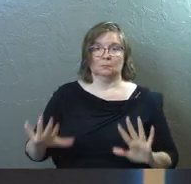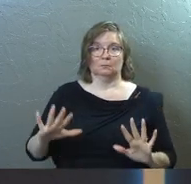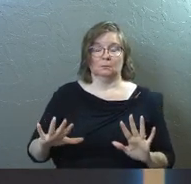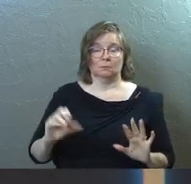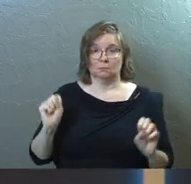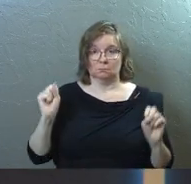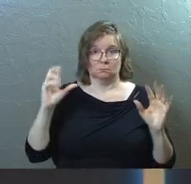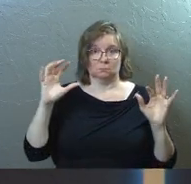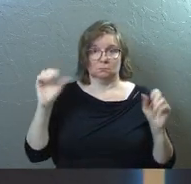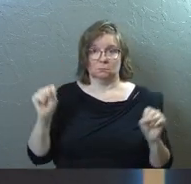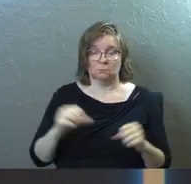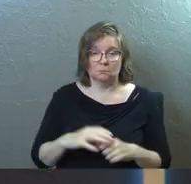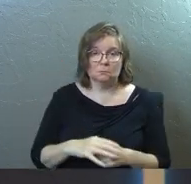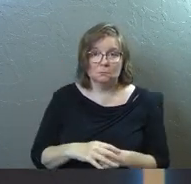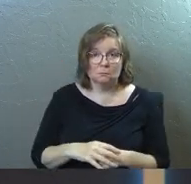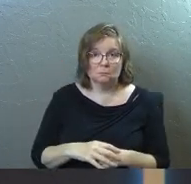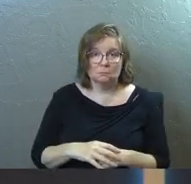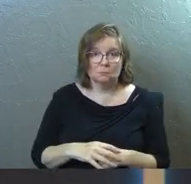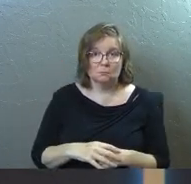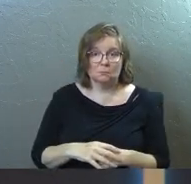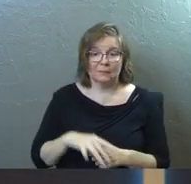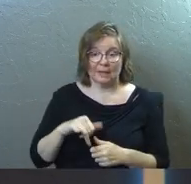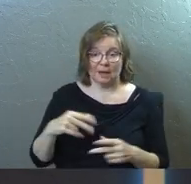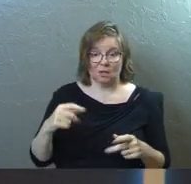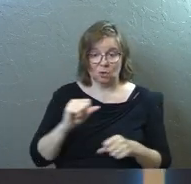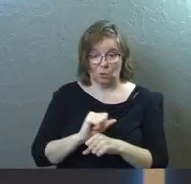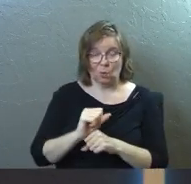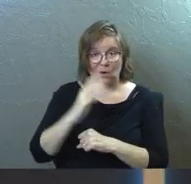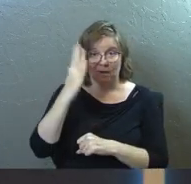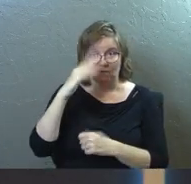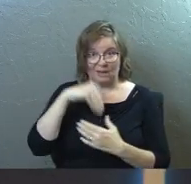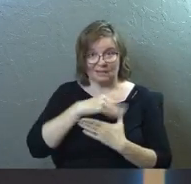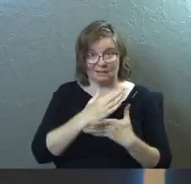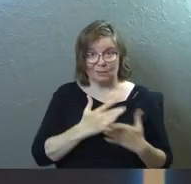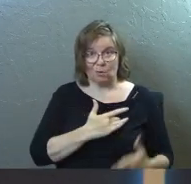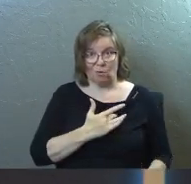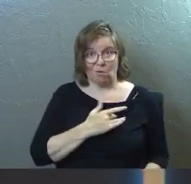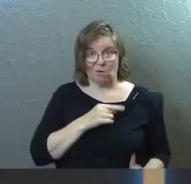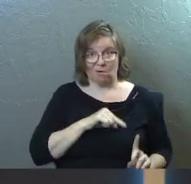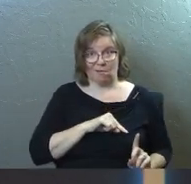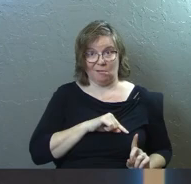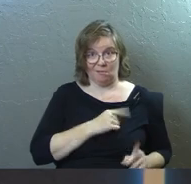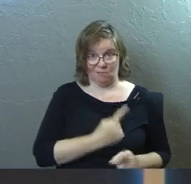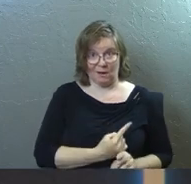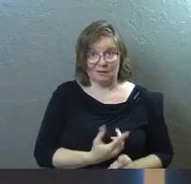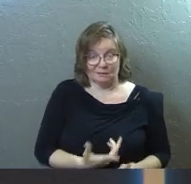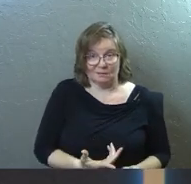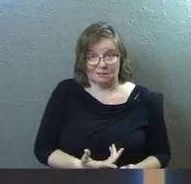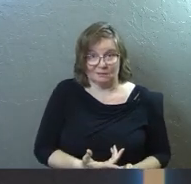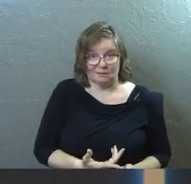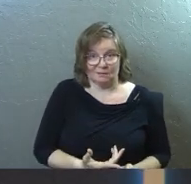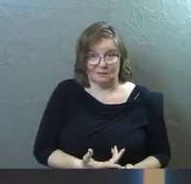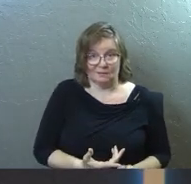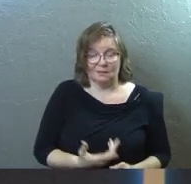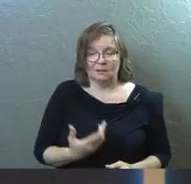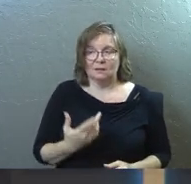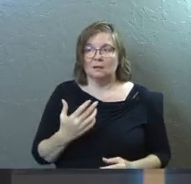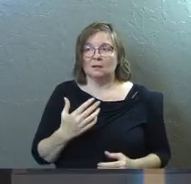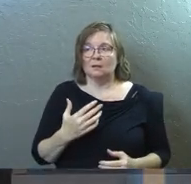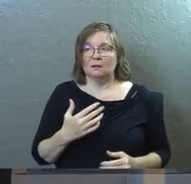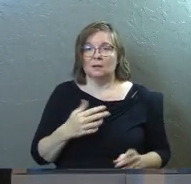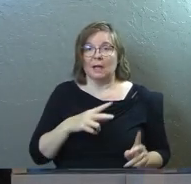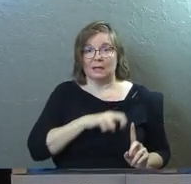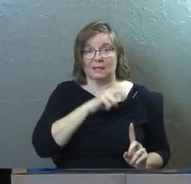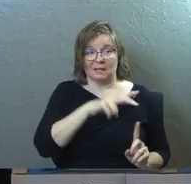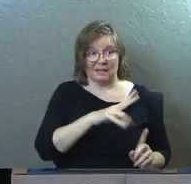That's miraculous. That is the work of God in somebody's heart, right? Absolutely. He got off